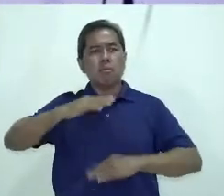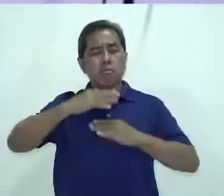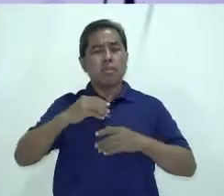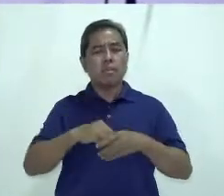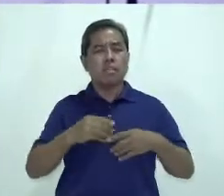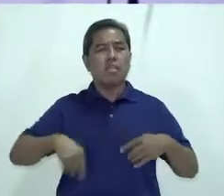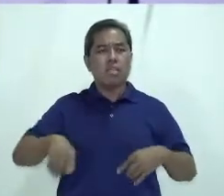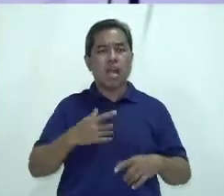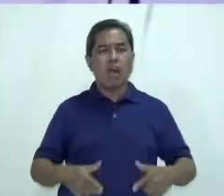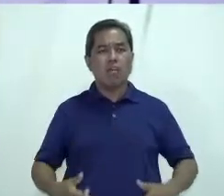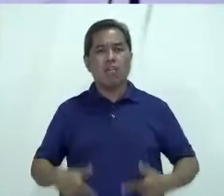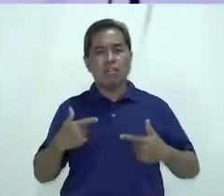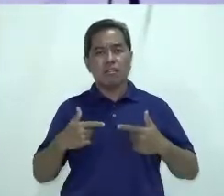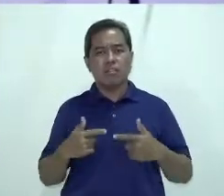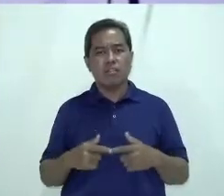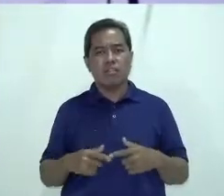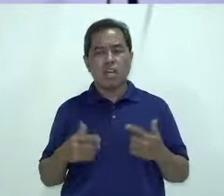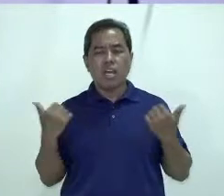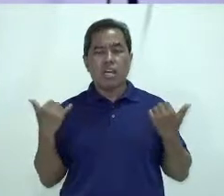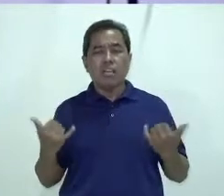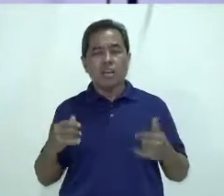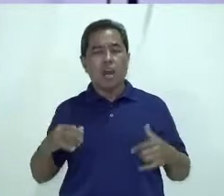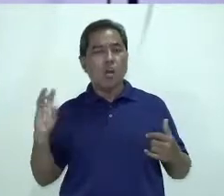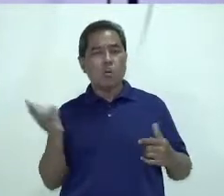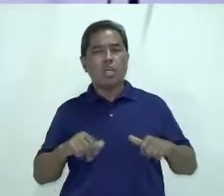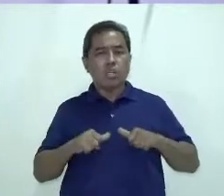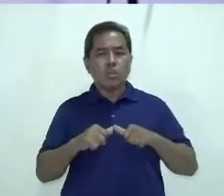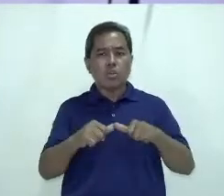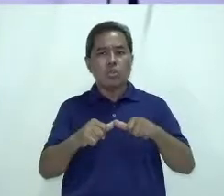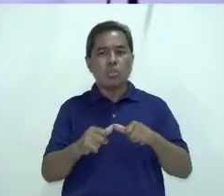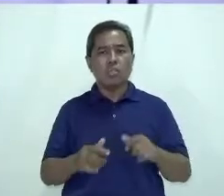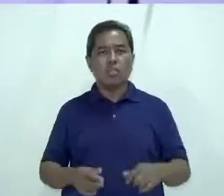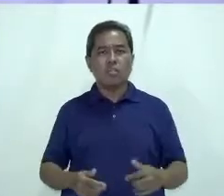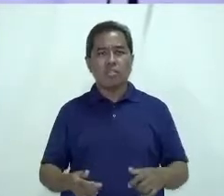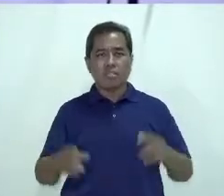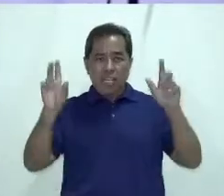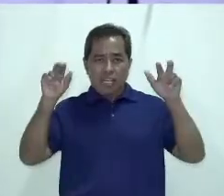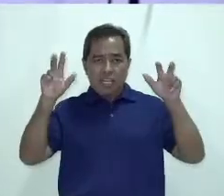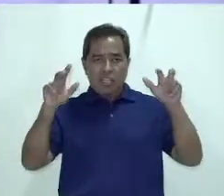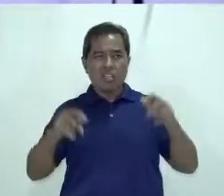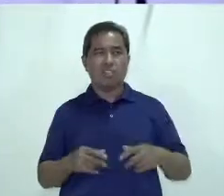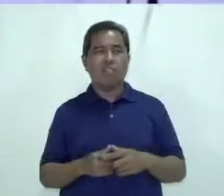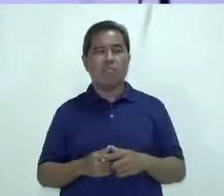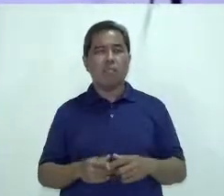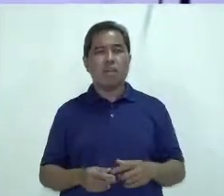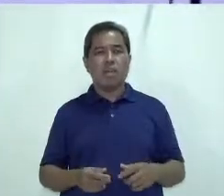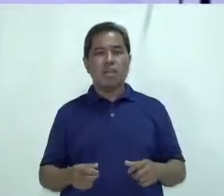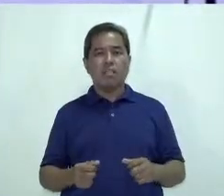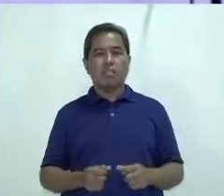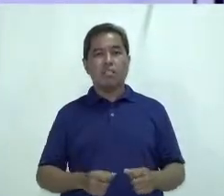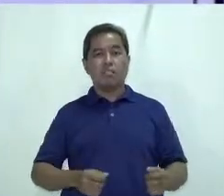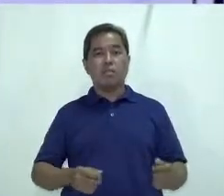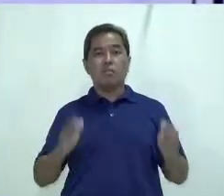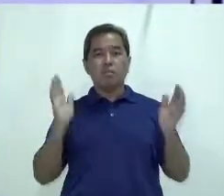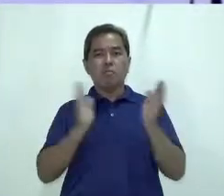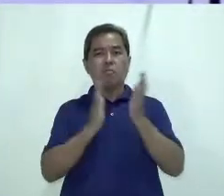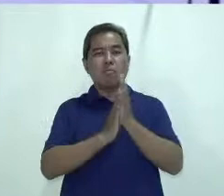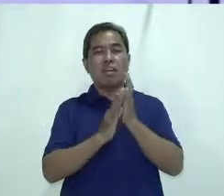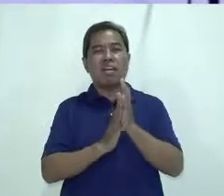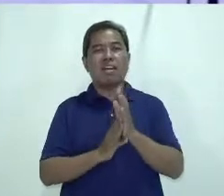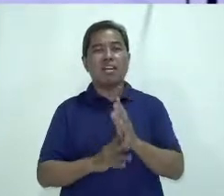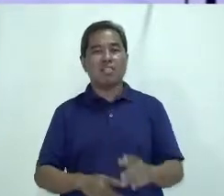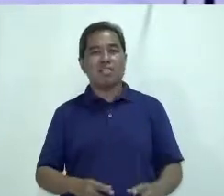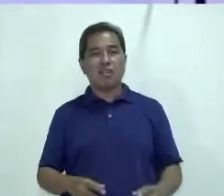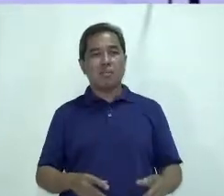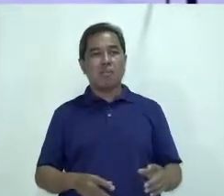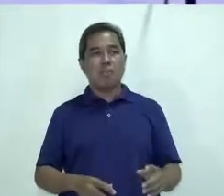we continue on with the second part of Fast Forward, and the title for today's message is Praise Forward. Praise